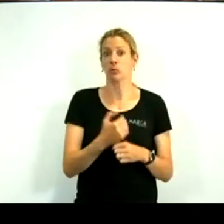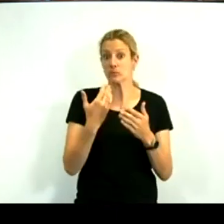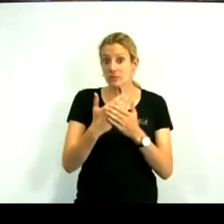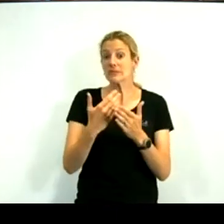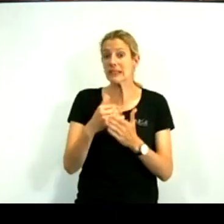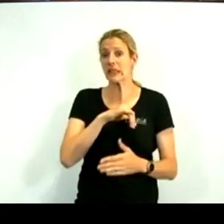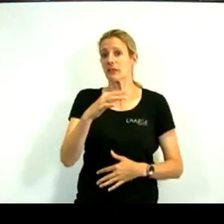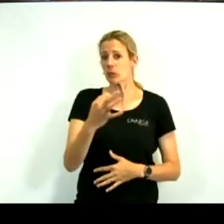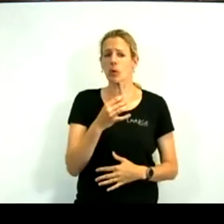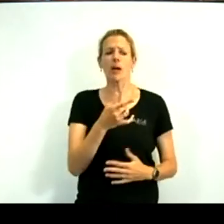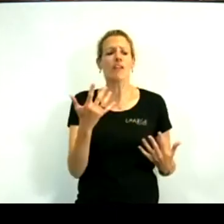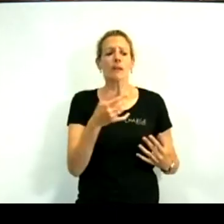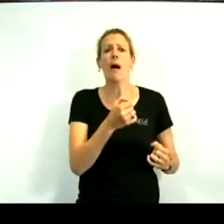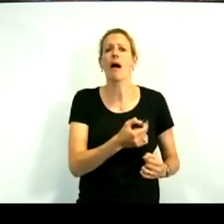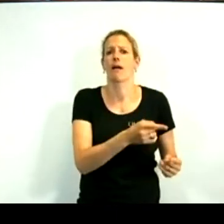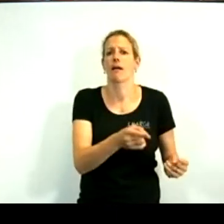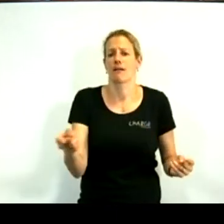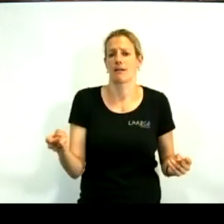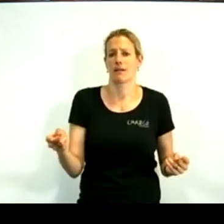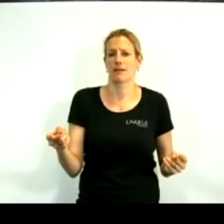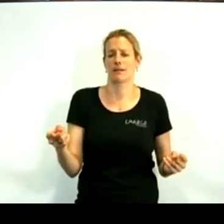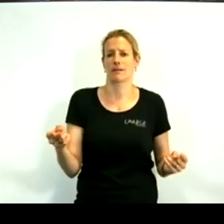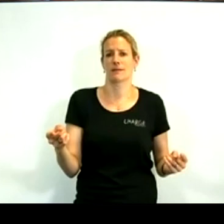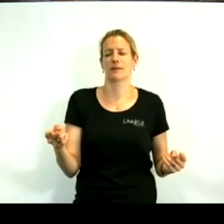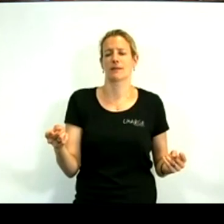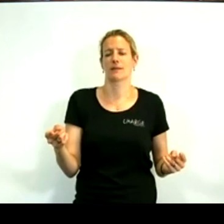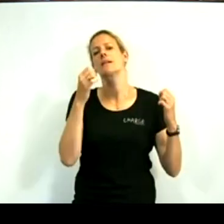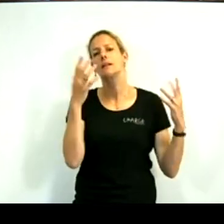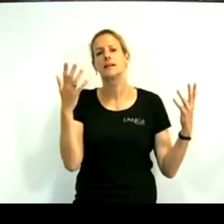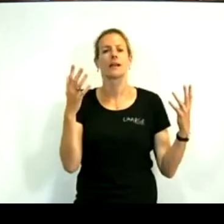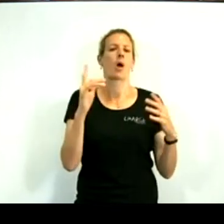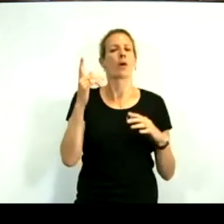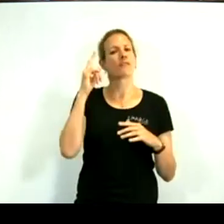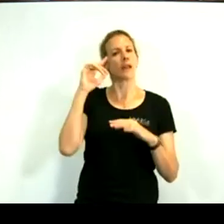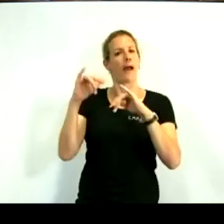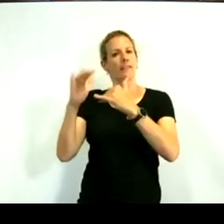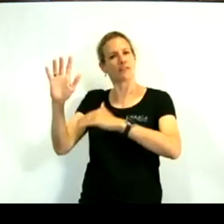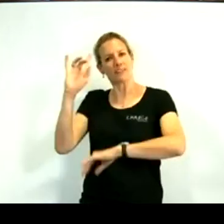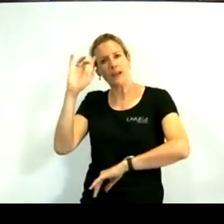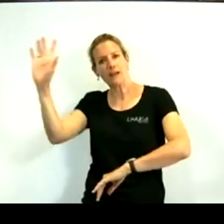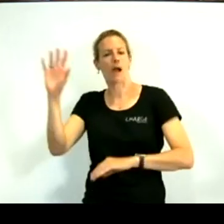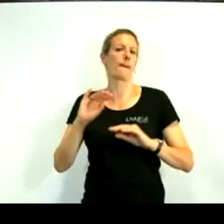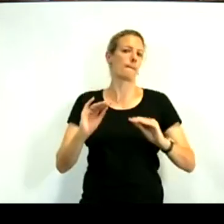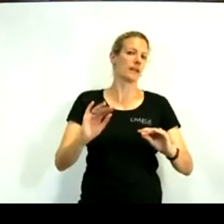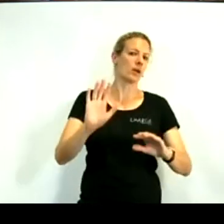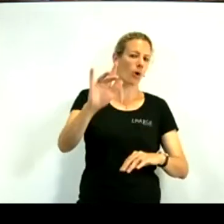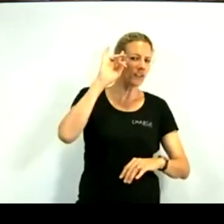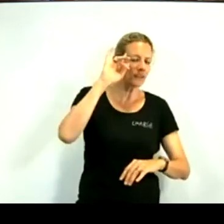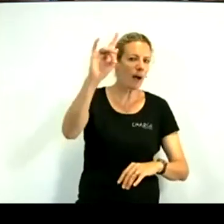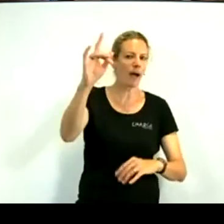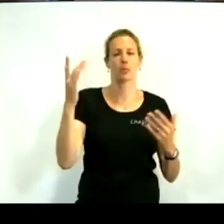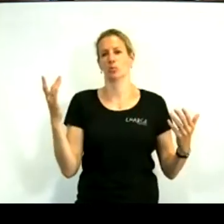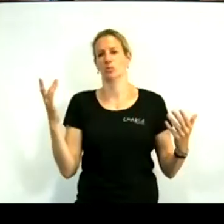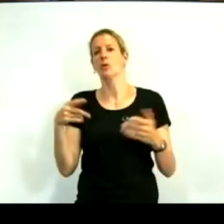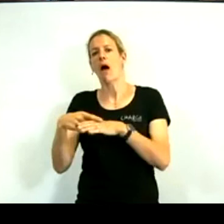parents think. I'm interested in what the teacher thinks. I'm interested in what the doctors think. But I'm